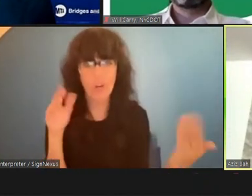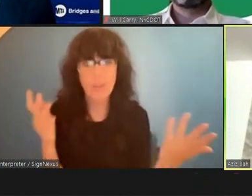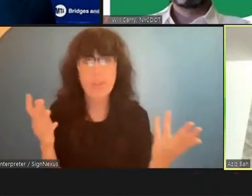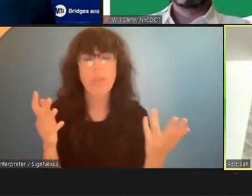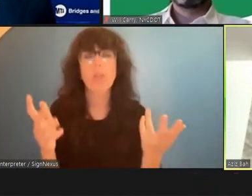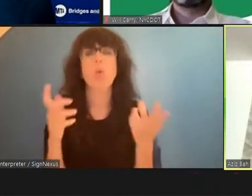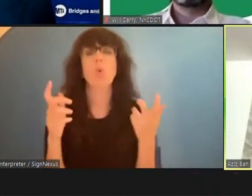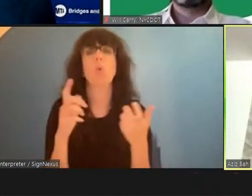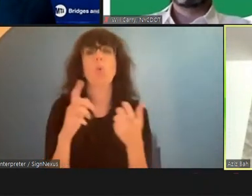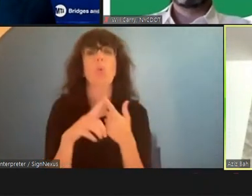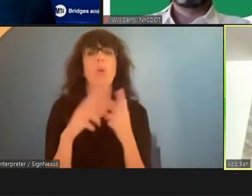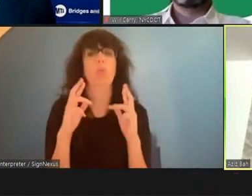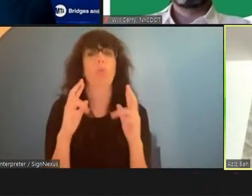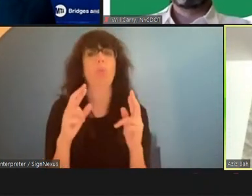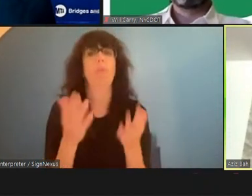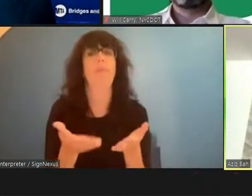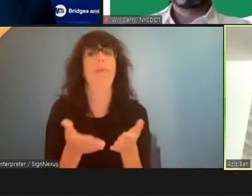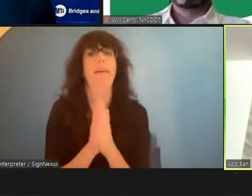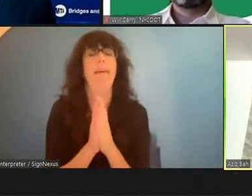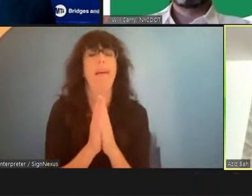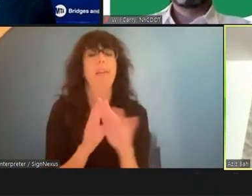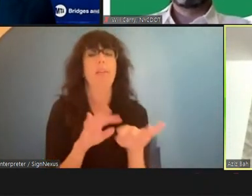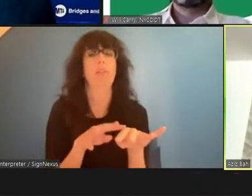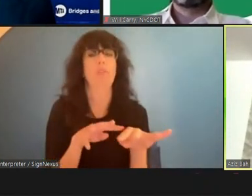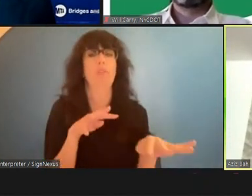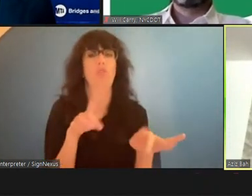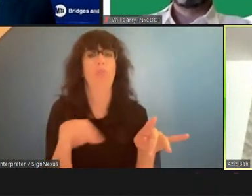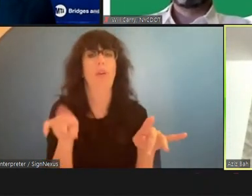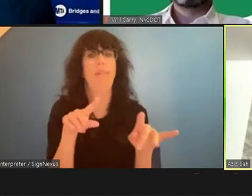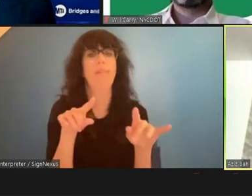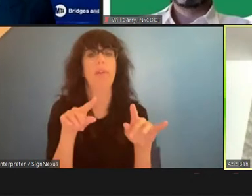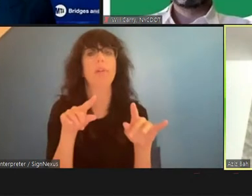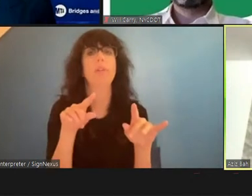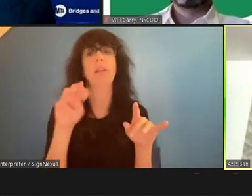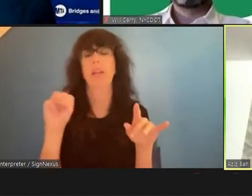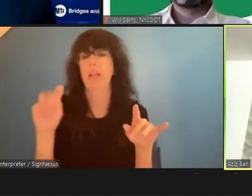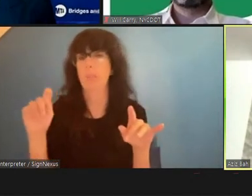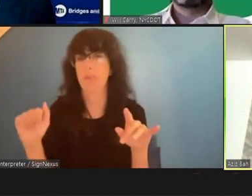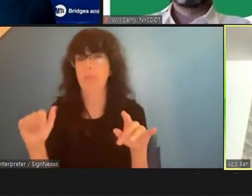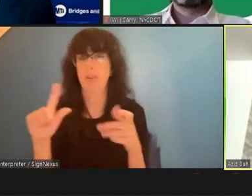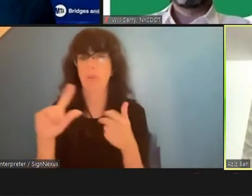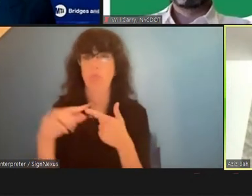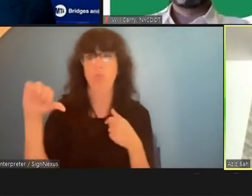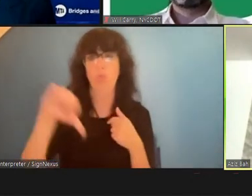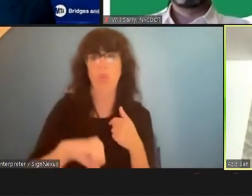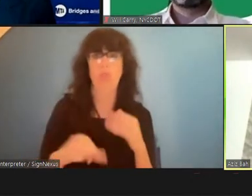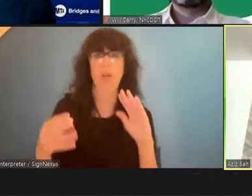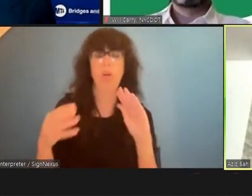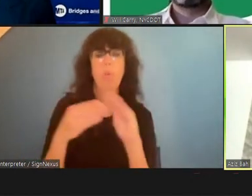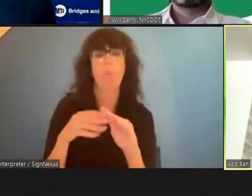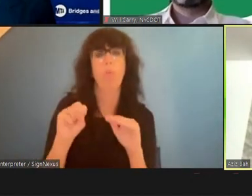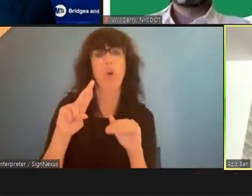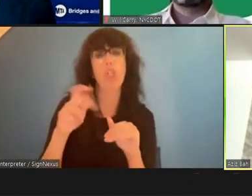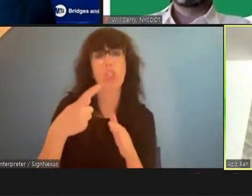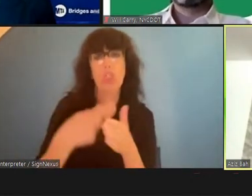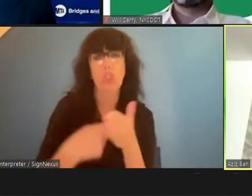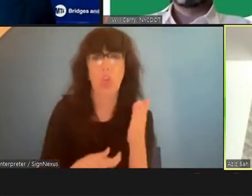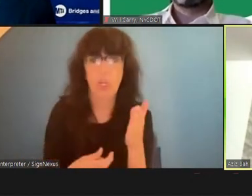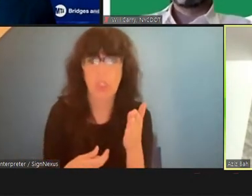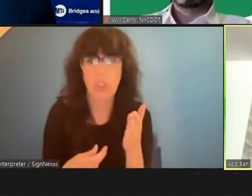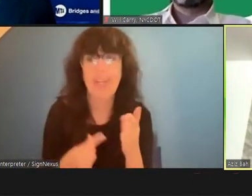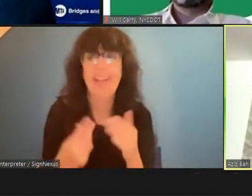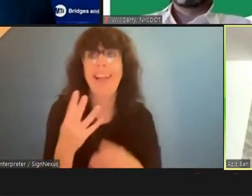respectfully ask the traffic mobility review board and the mta to reject any further surcharges and